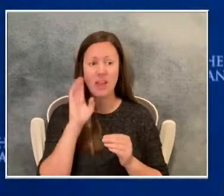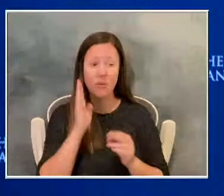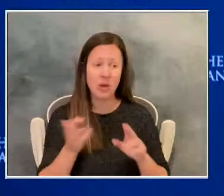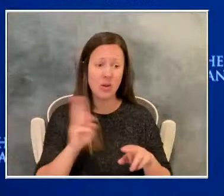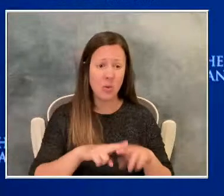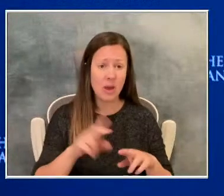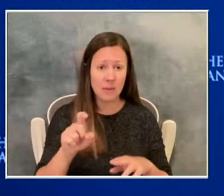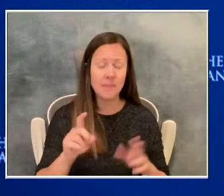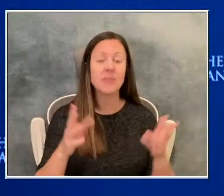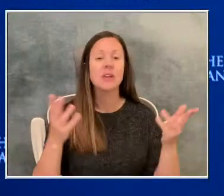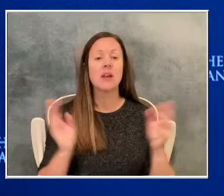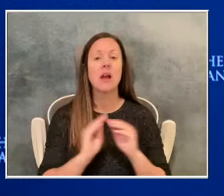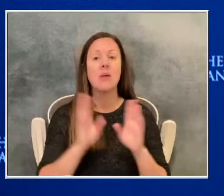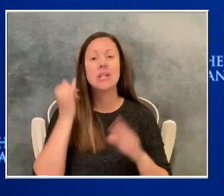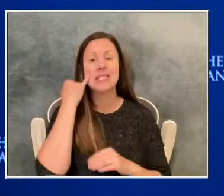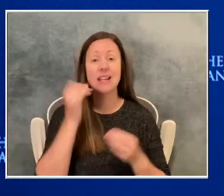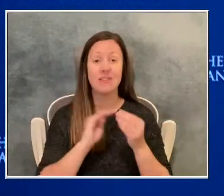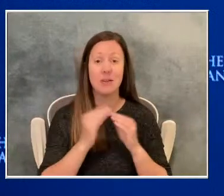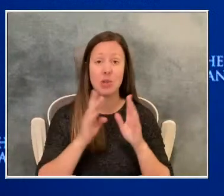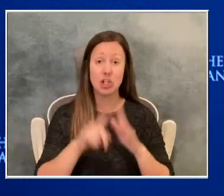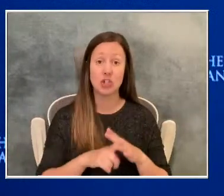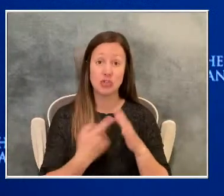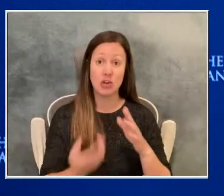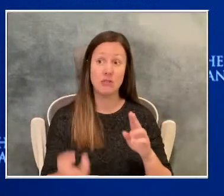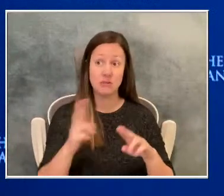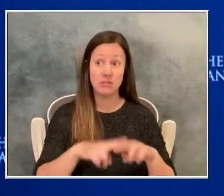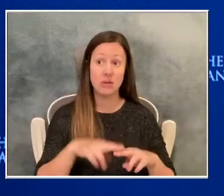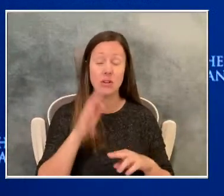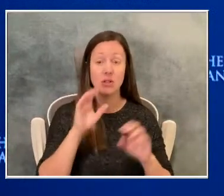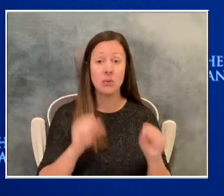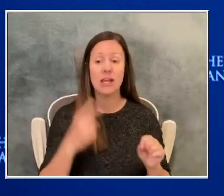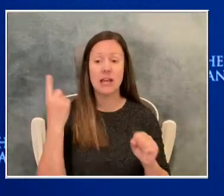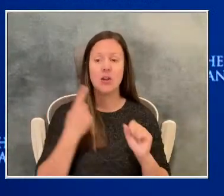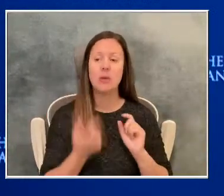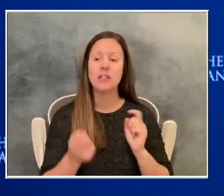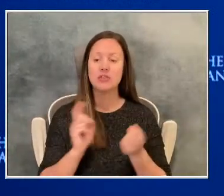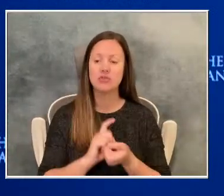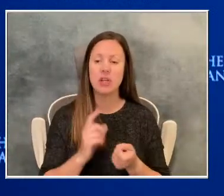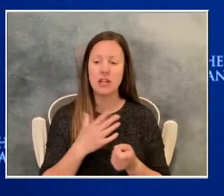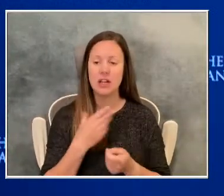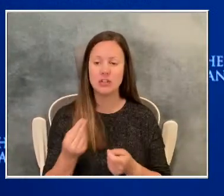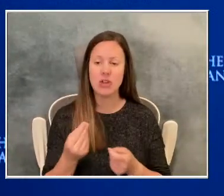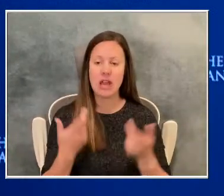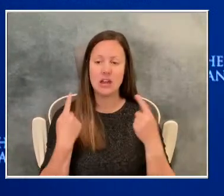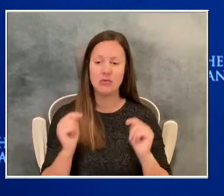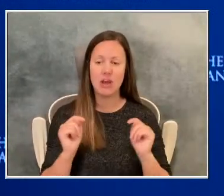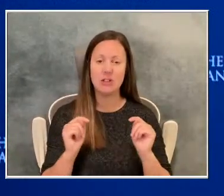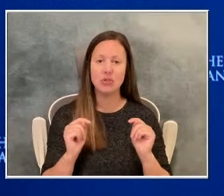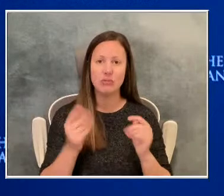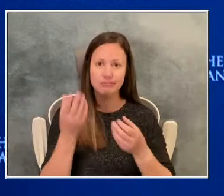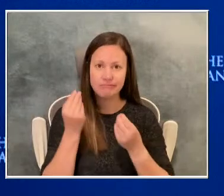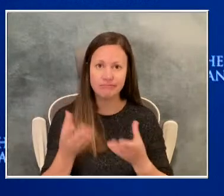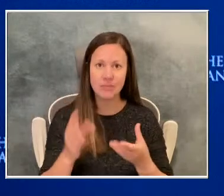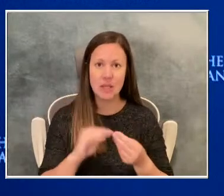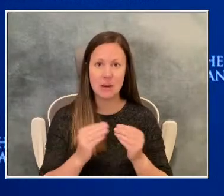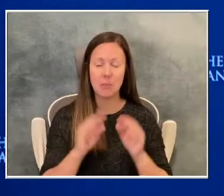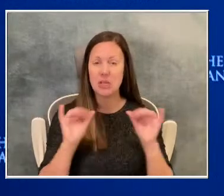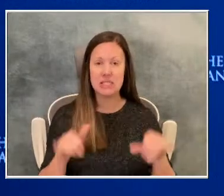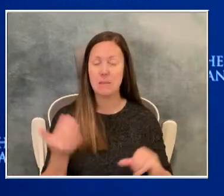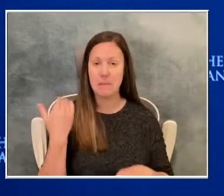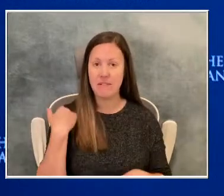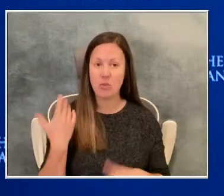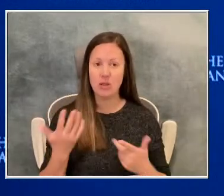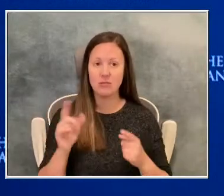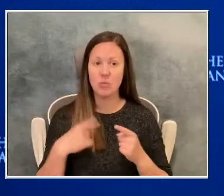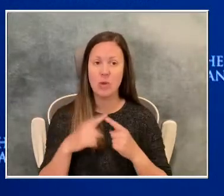numbers do start to be higher, we can always pivot and try to present those numbers as we used to when those numbers